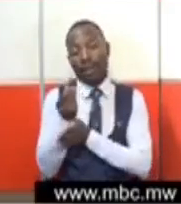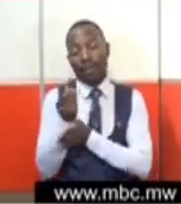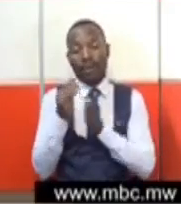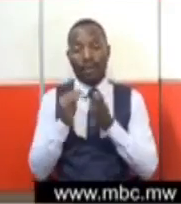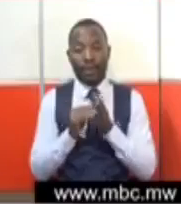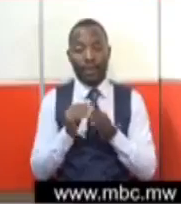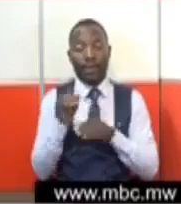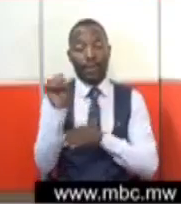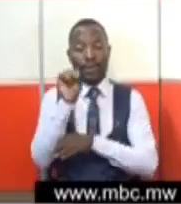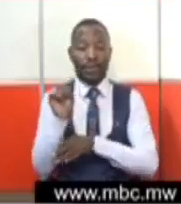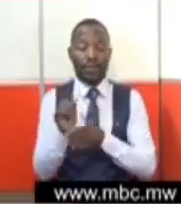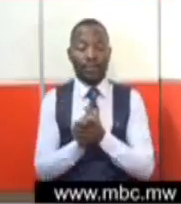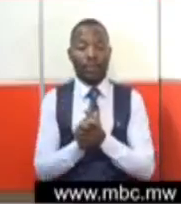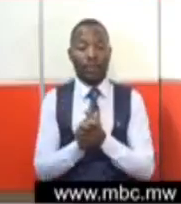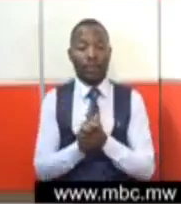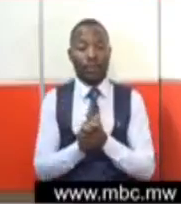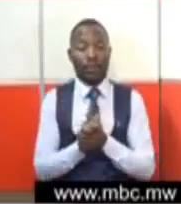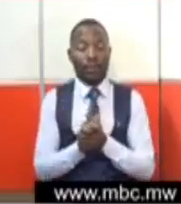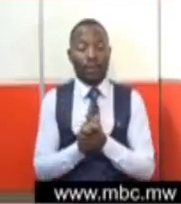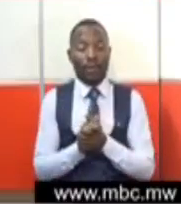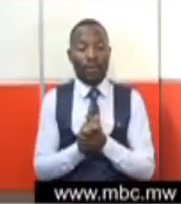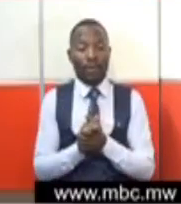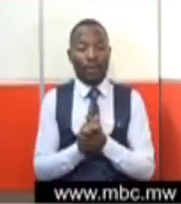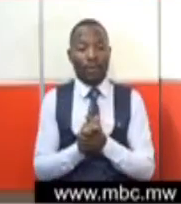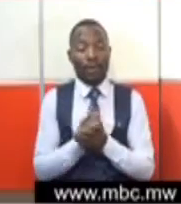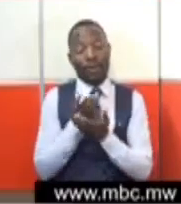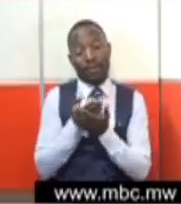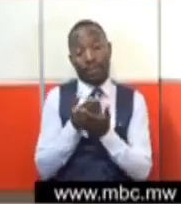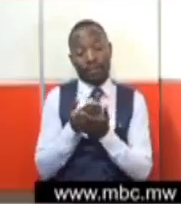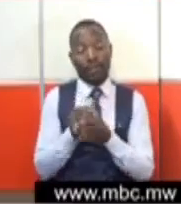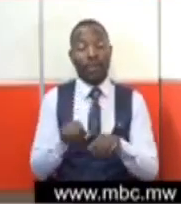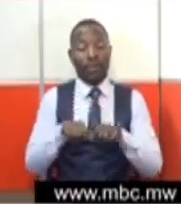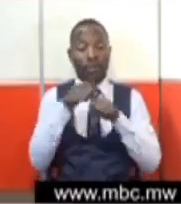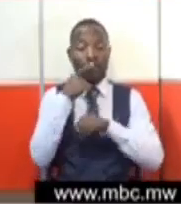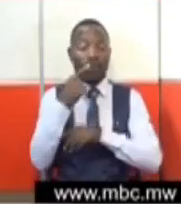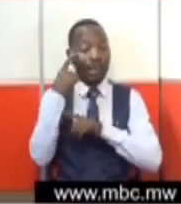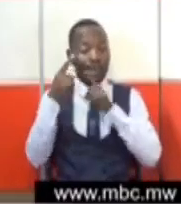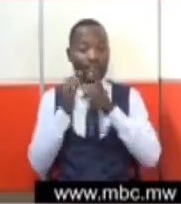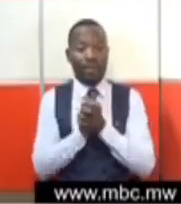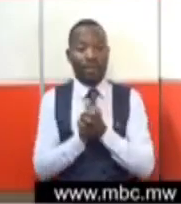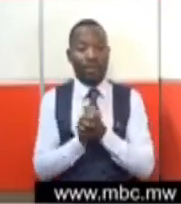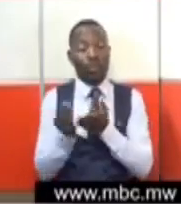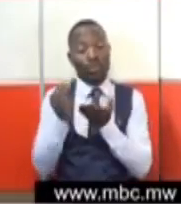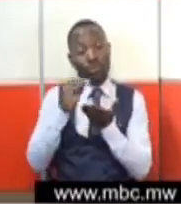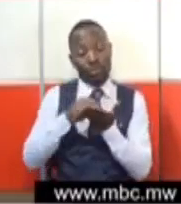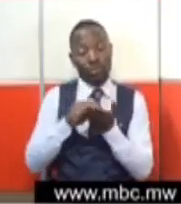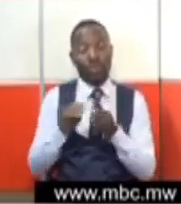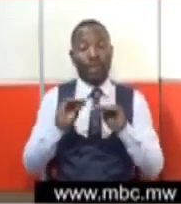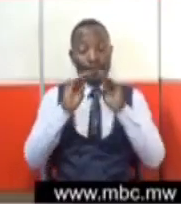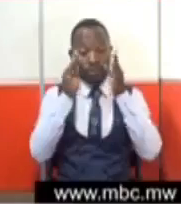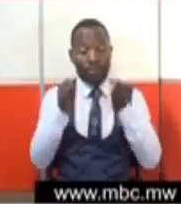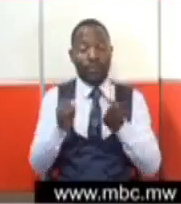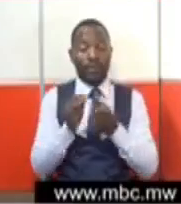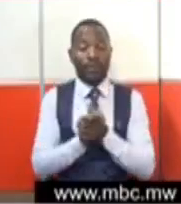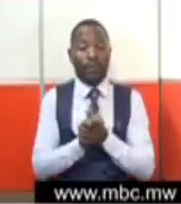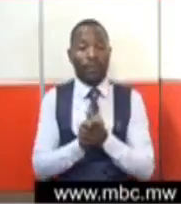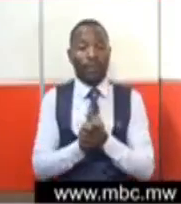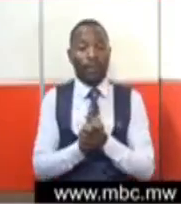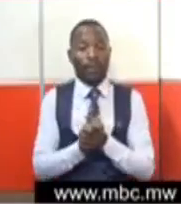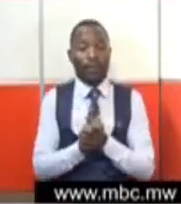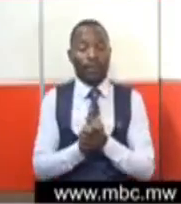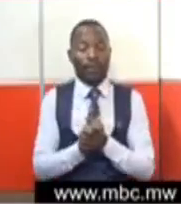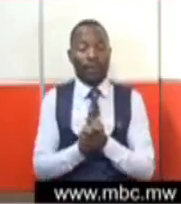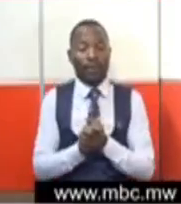well as system accessibility. He, however, pleaded with authorities to consider employing the auxiliary teachers on